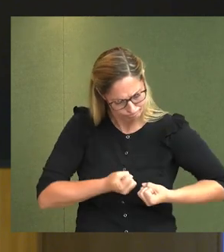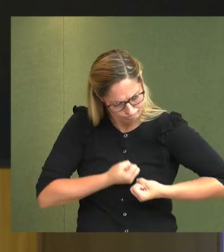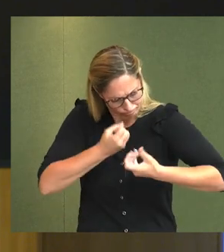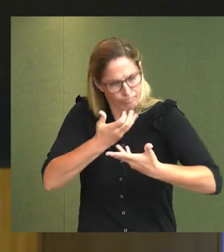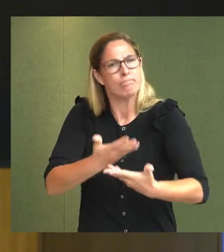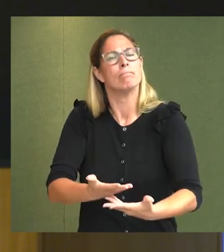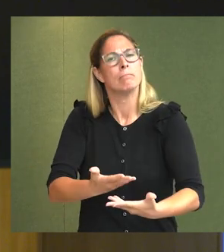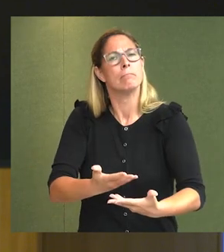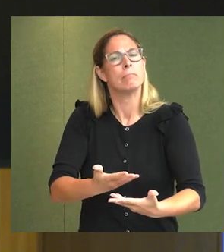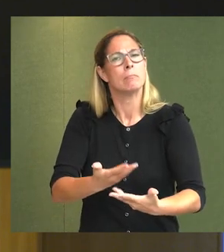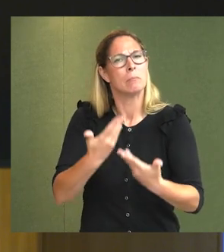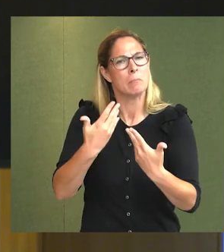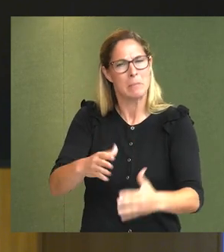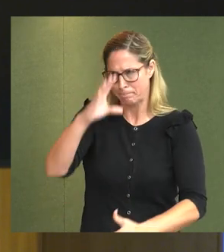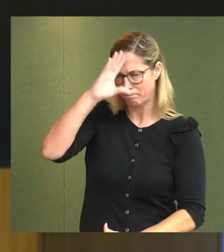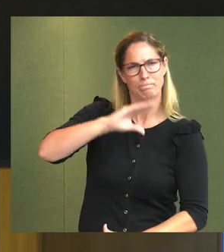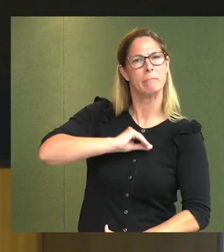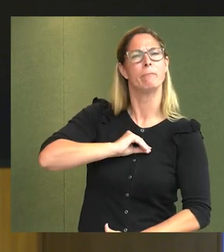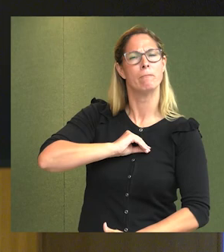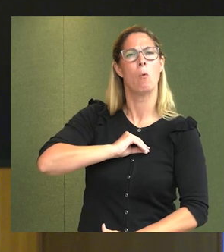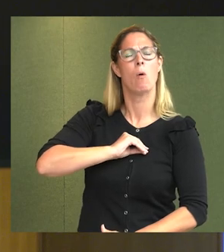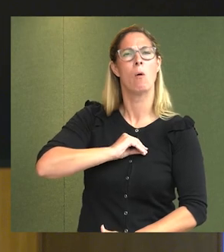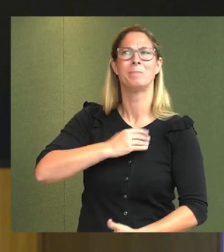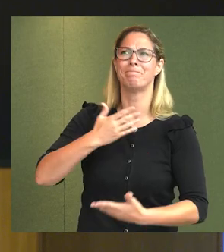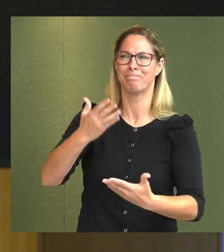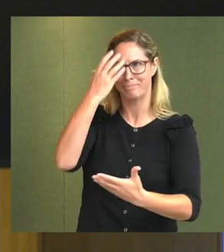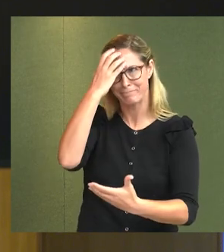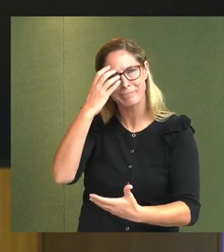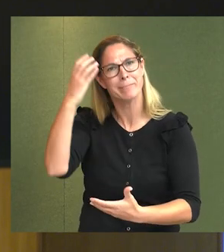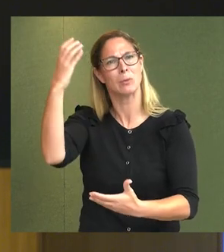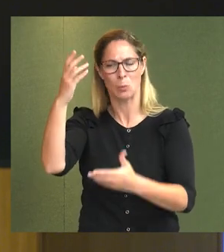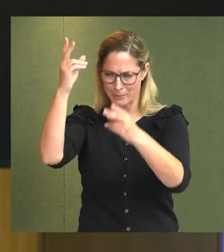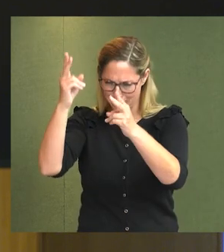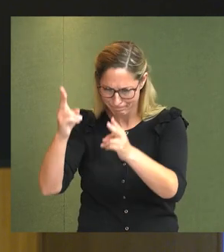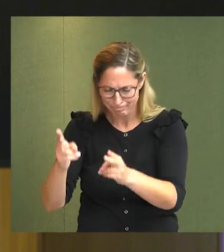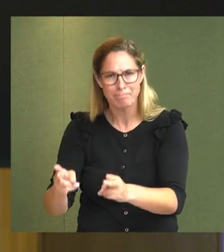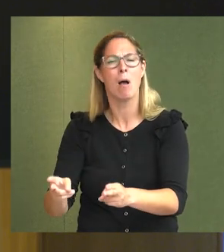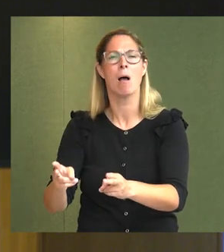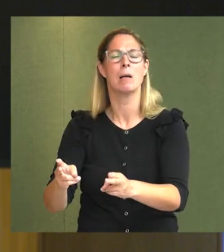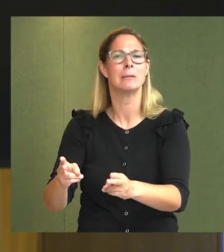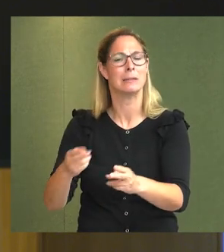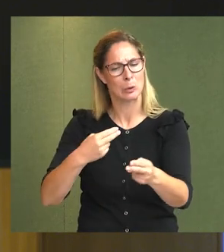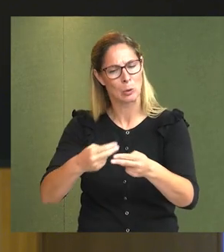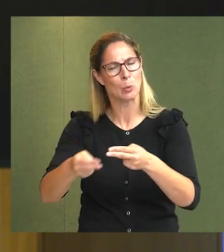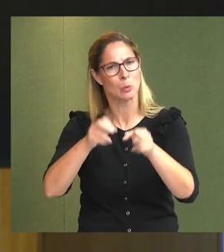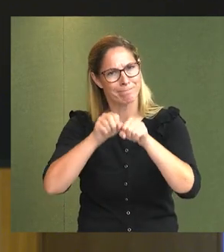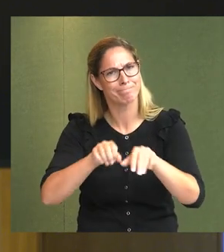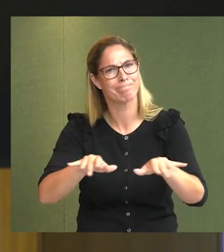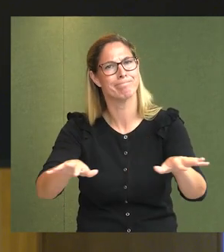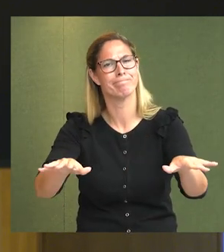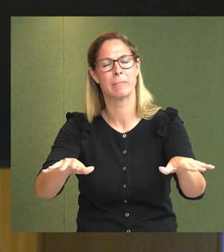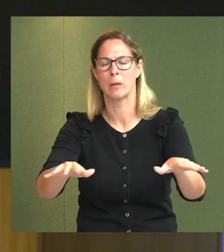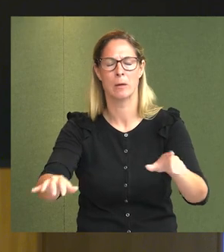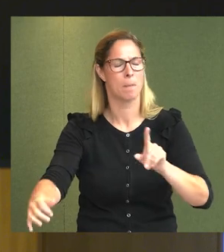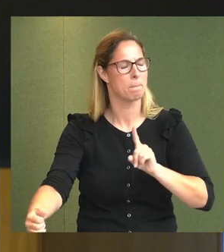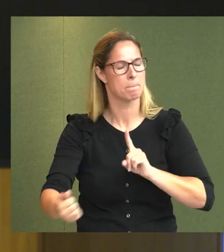the devastating news reached us of Her late Majesty Queen Elizabeth